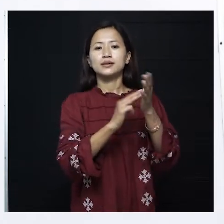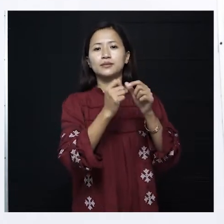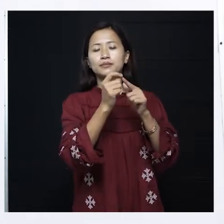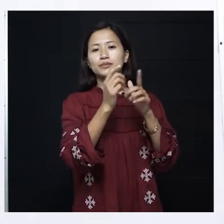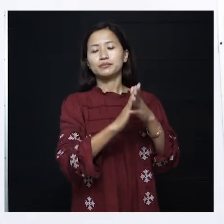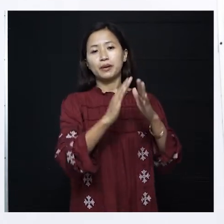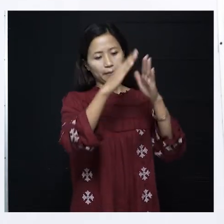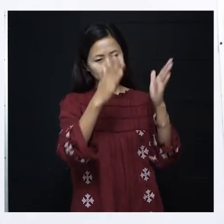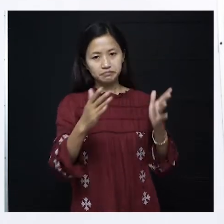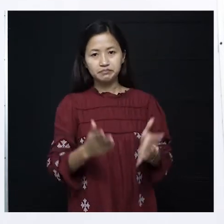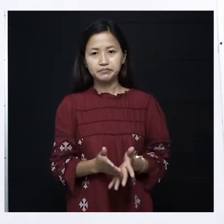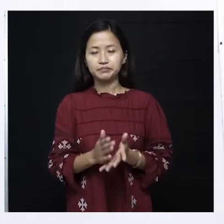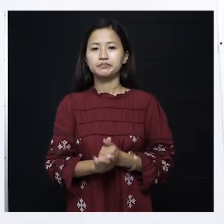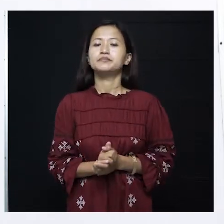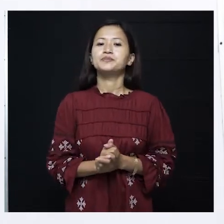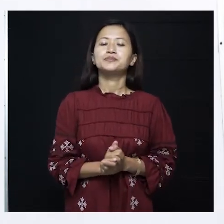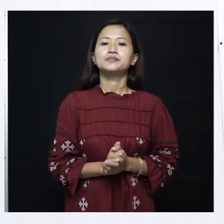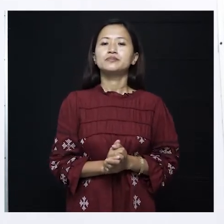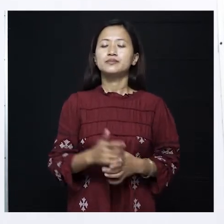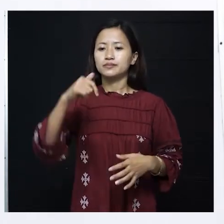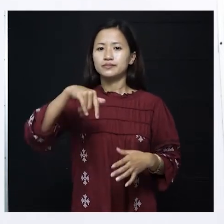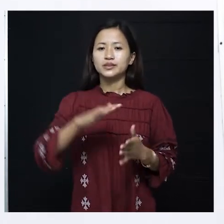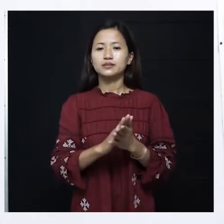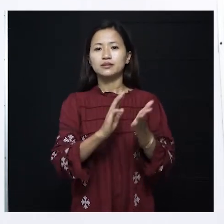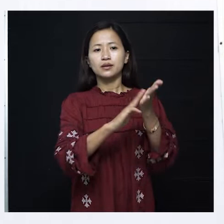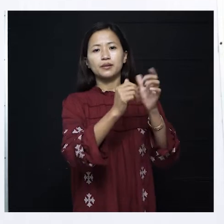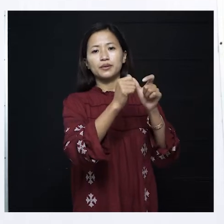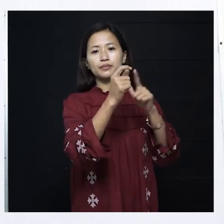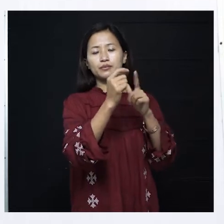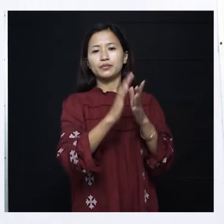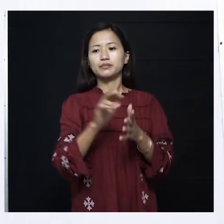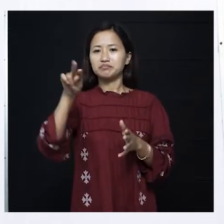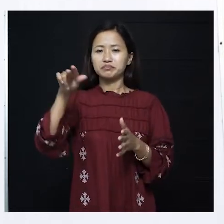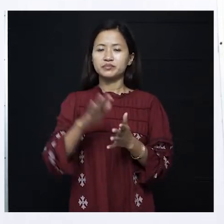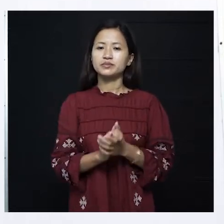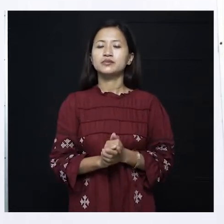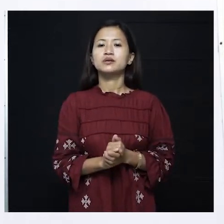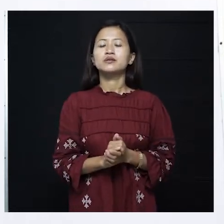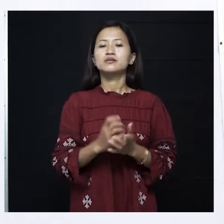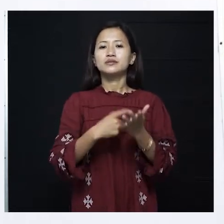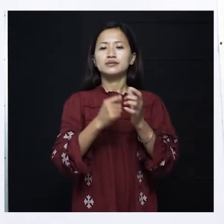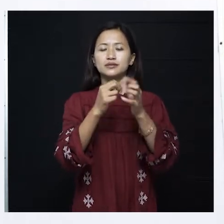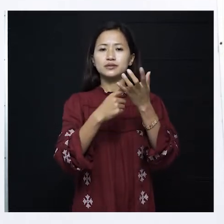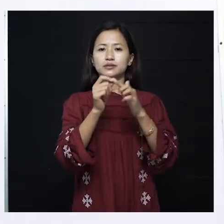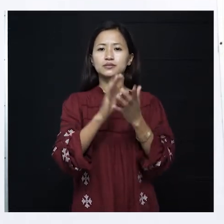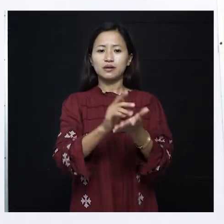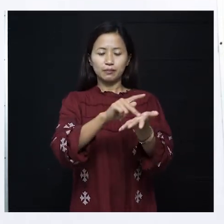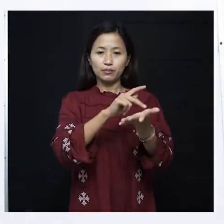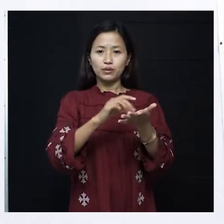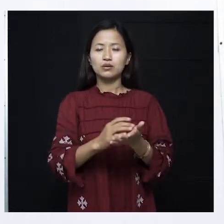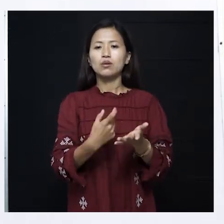is the question, okay? What is a map? Now, map means this is a representative of a